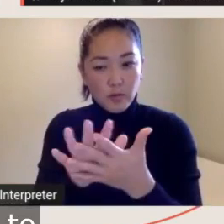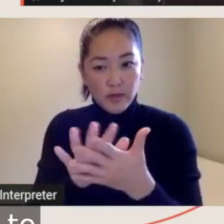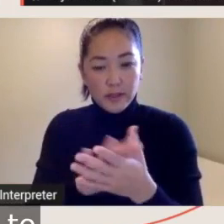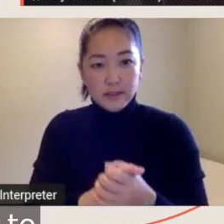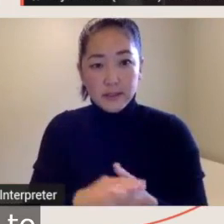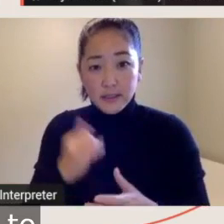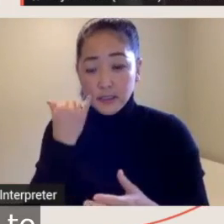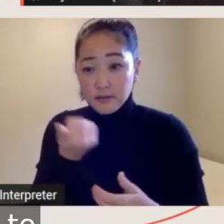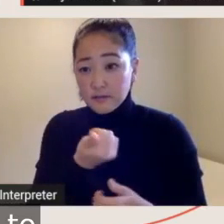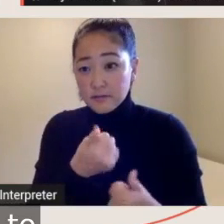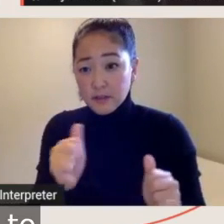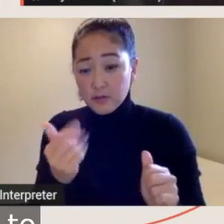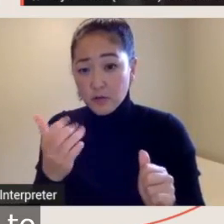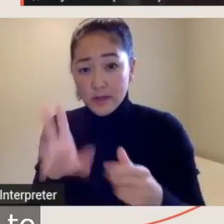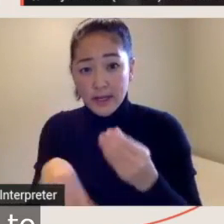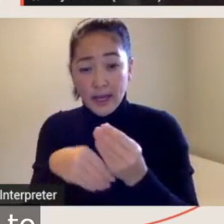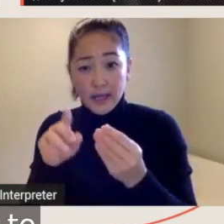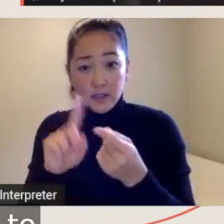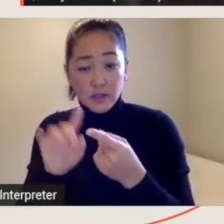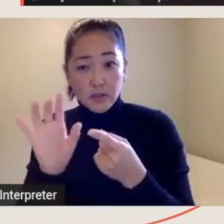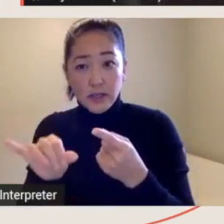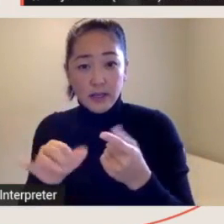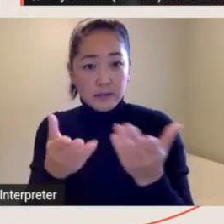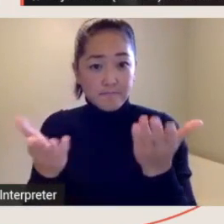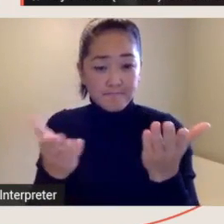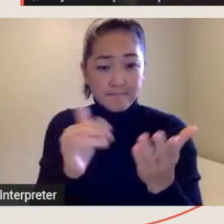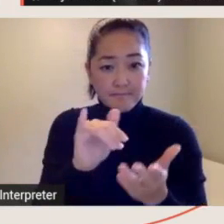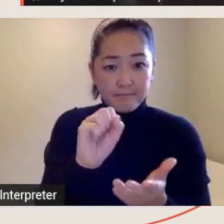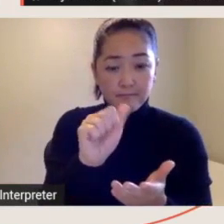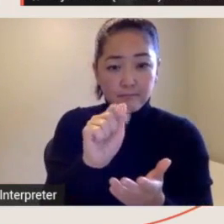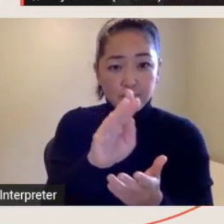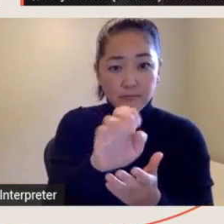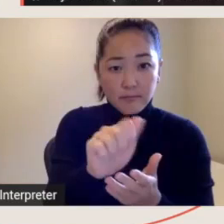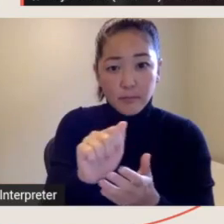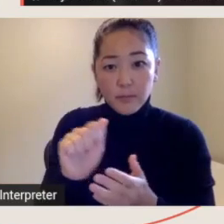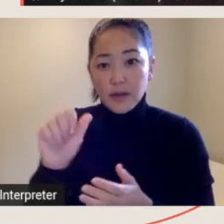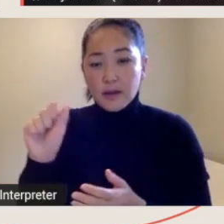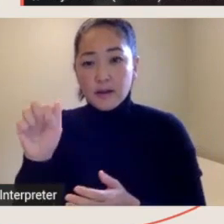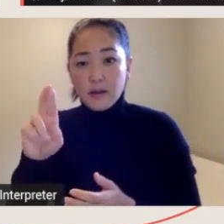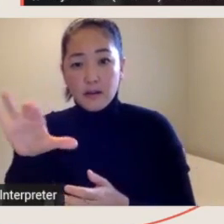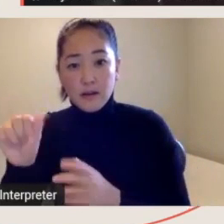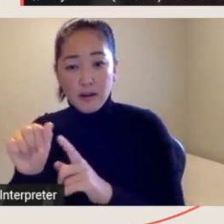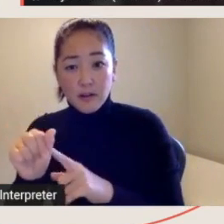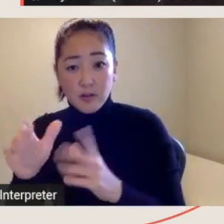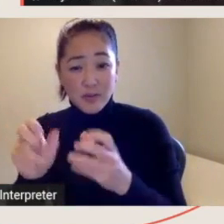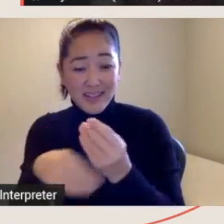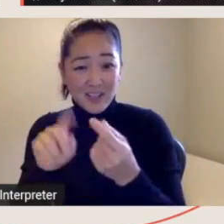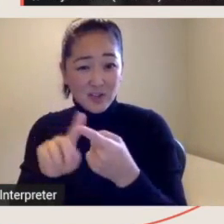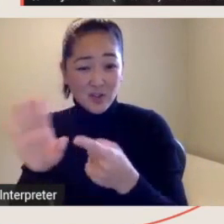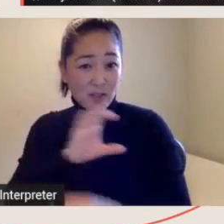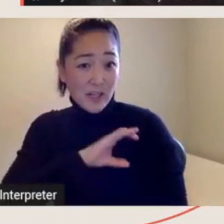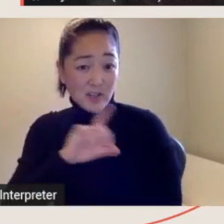If anyone else has more to add to that, Isabella, Arya, in terms of Somi's character, feel free.